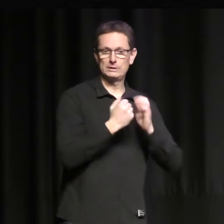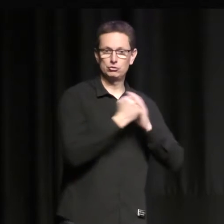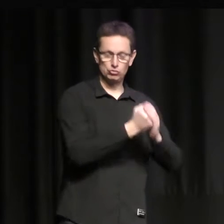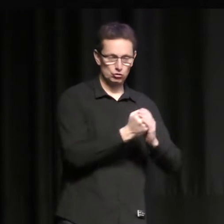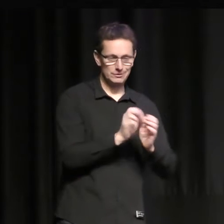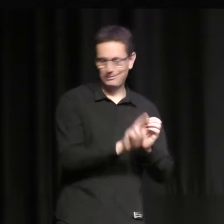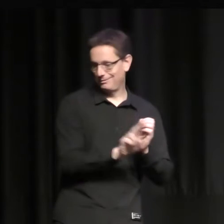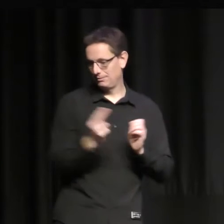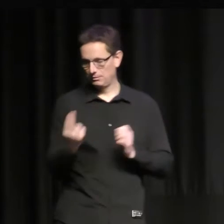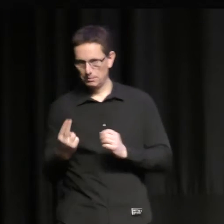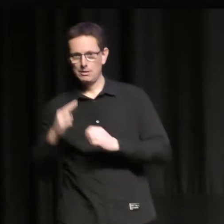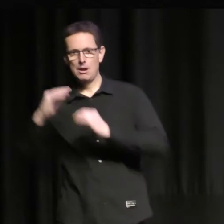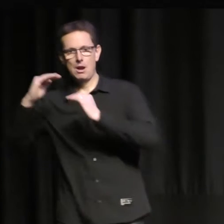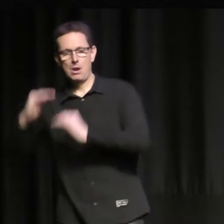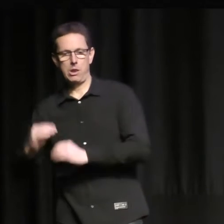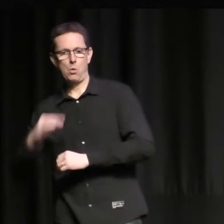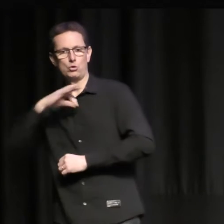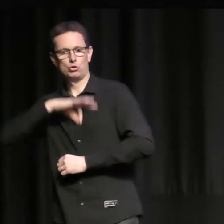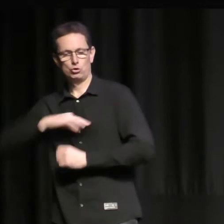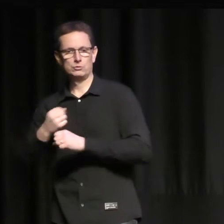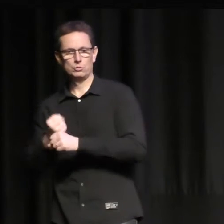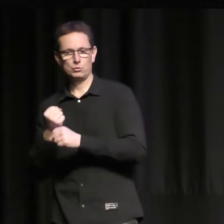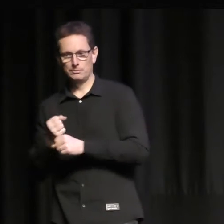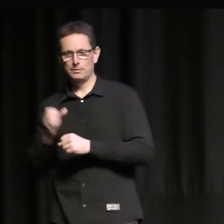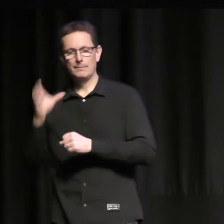temporary. You actually lose money.